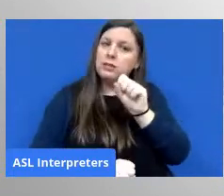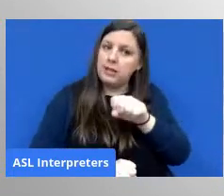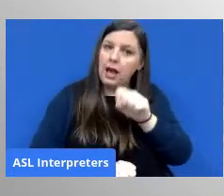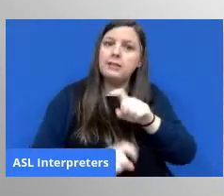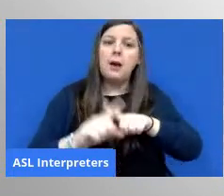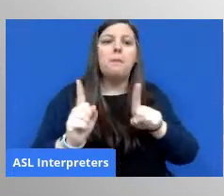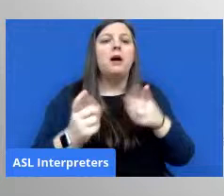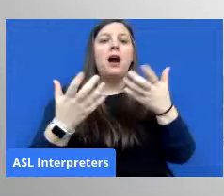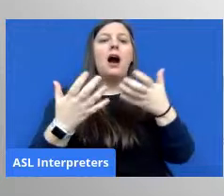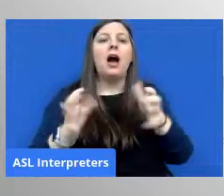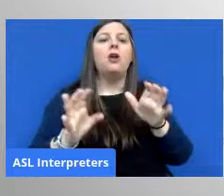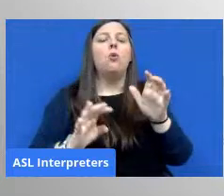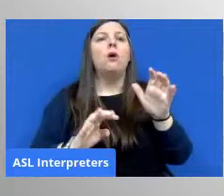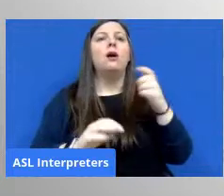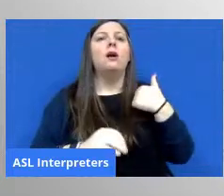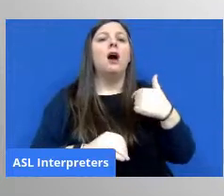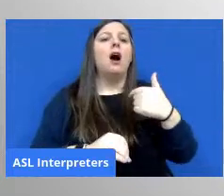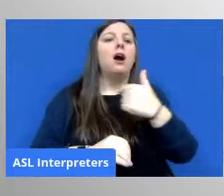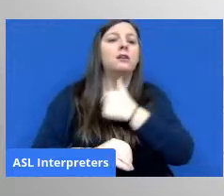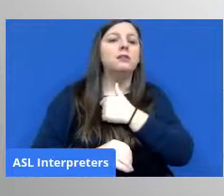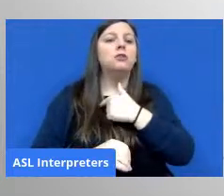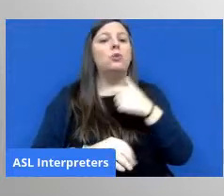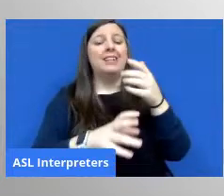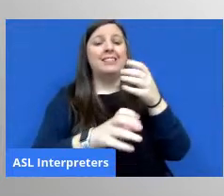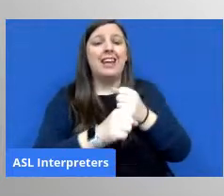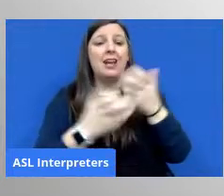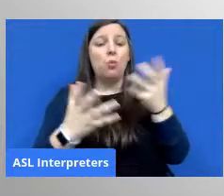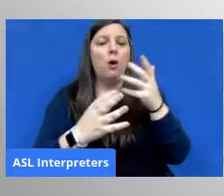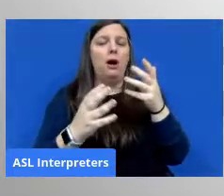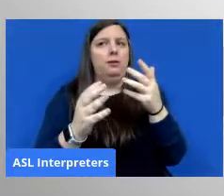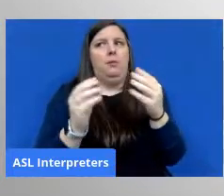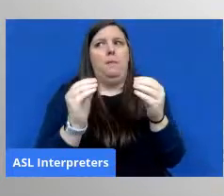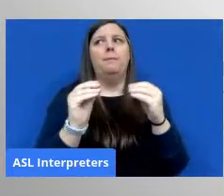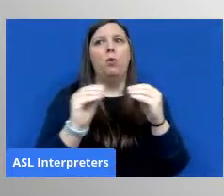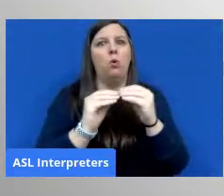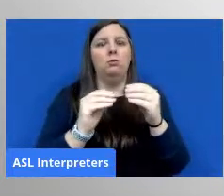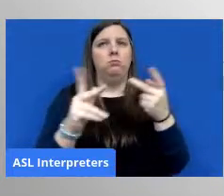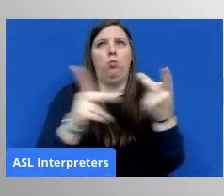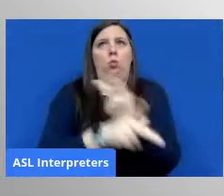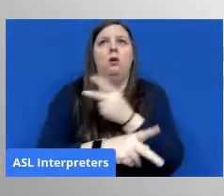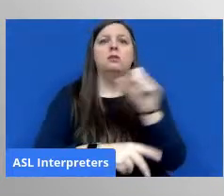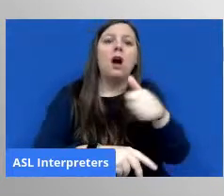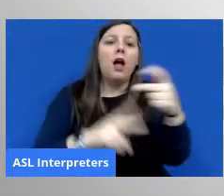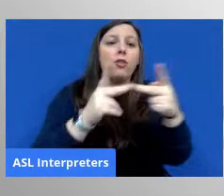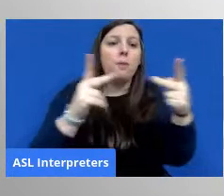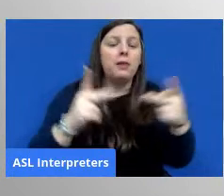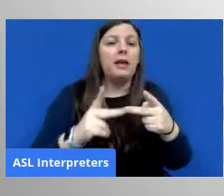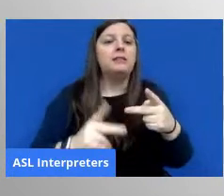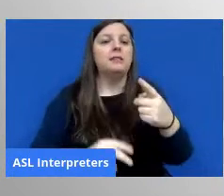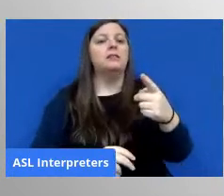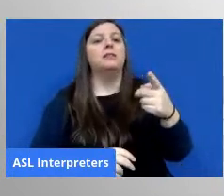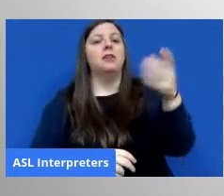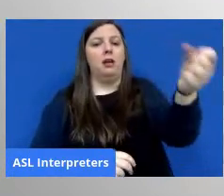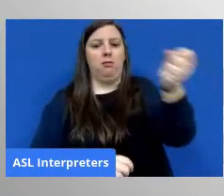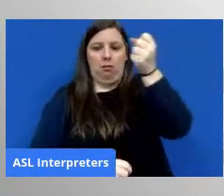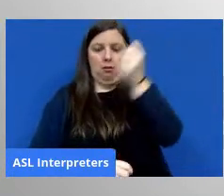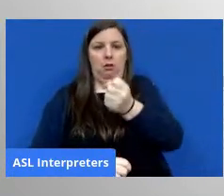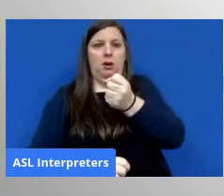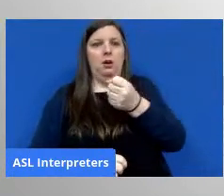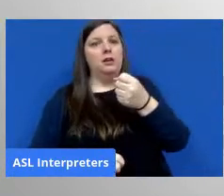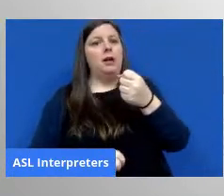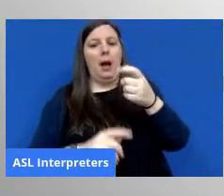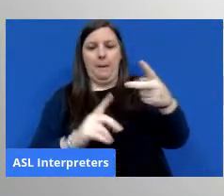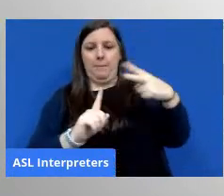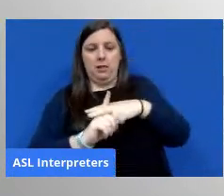places on our SROs and their actions with students. So I would like for us to utilize our own data rather than just looking